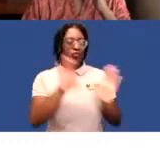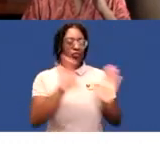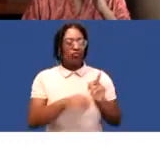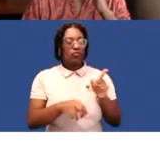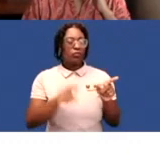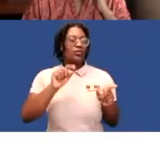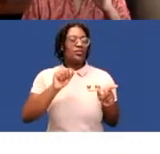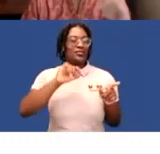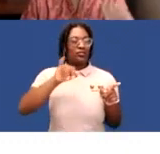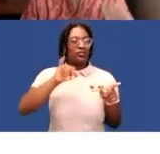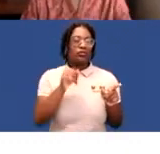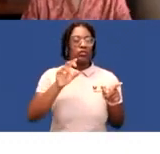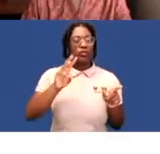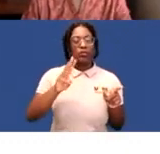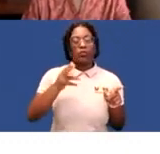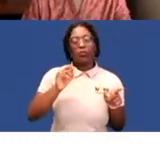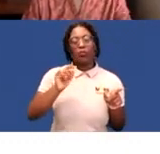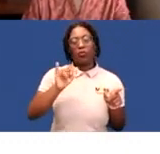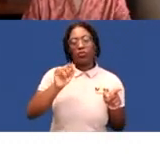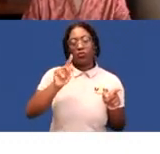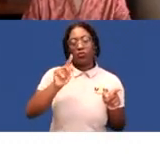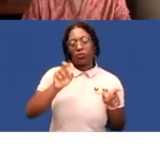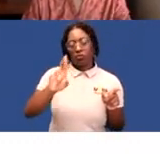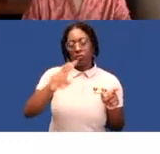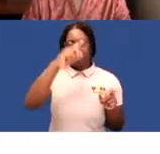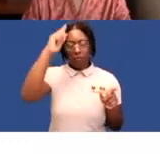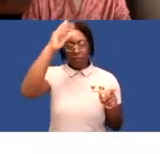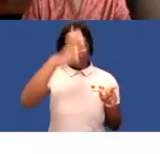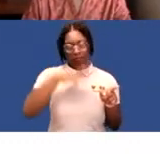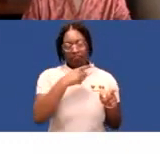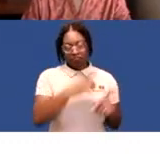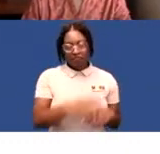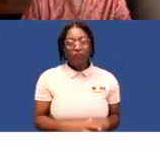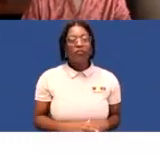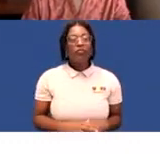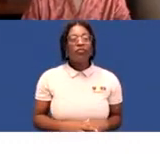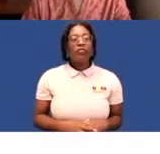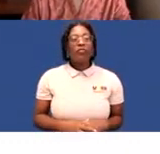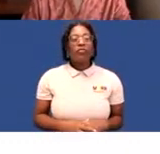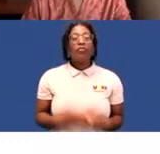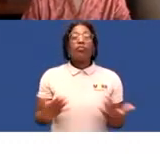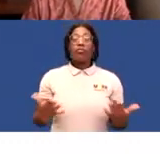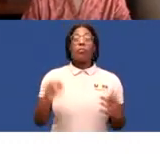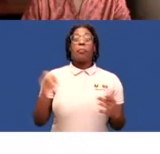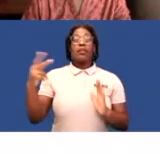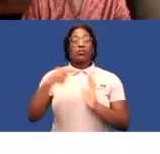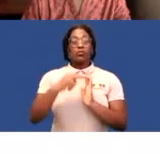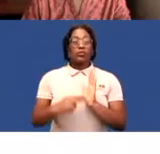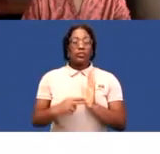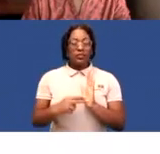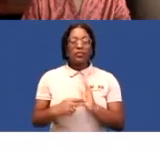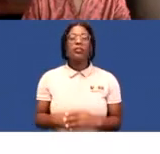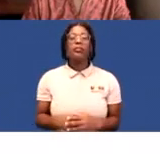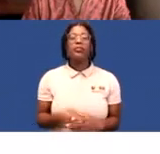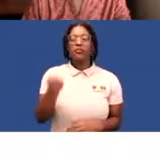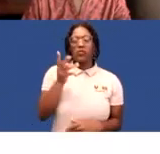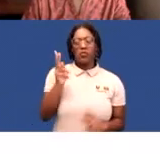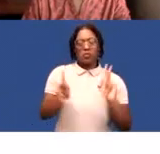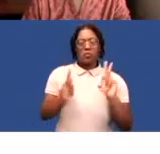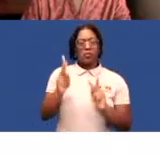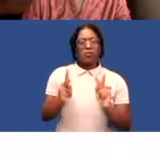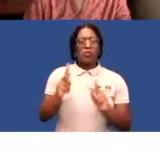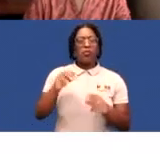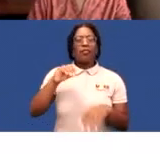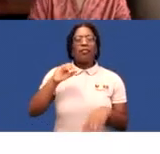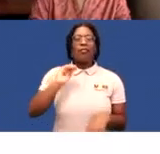You know, we took some action. There was a local organization in our community, I won't say their name at this time, but